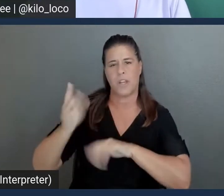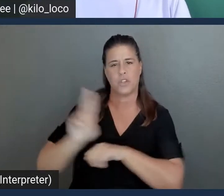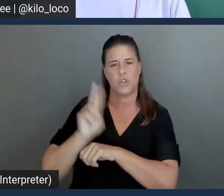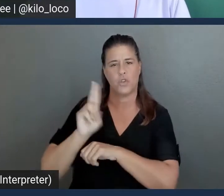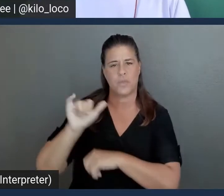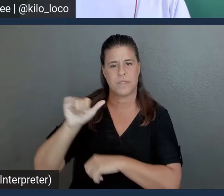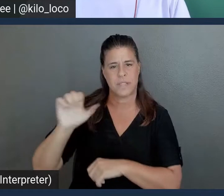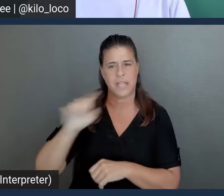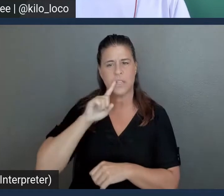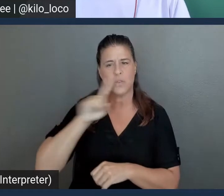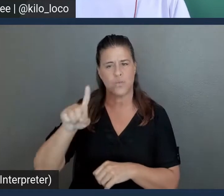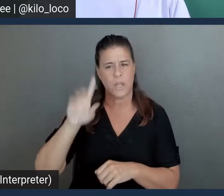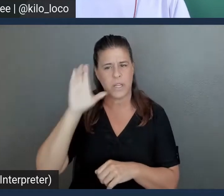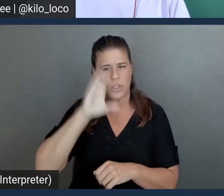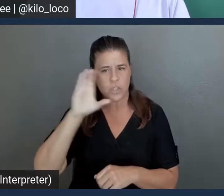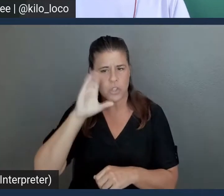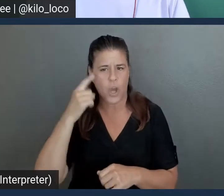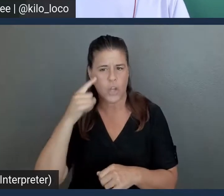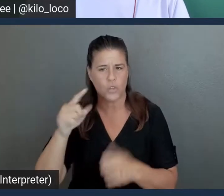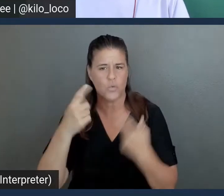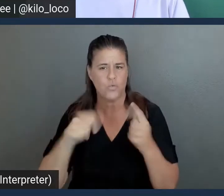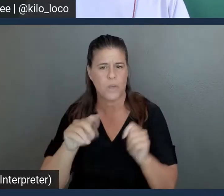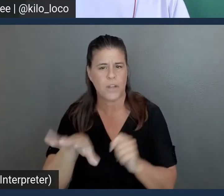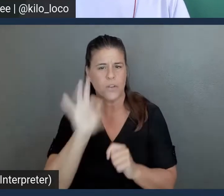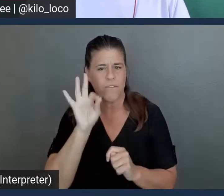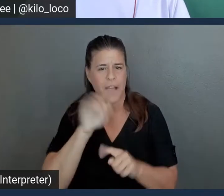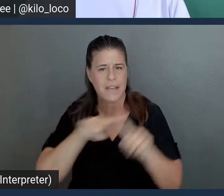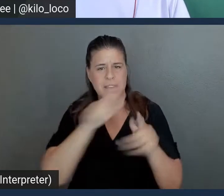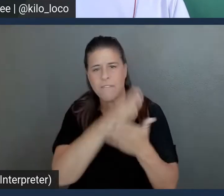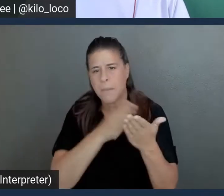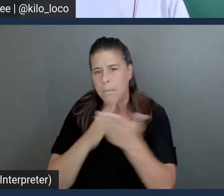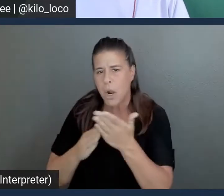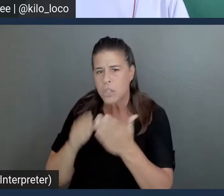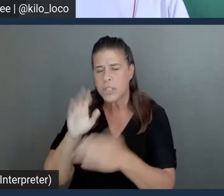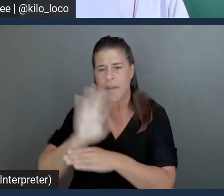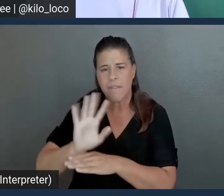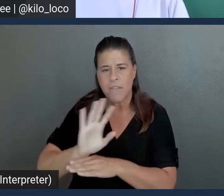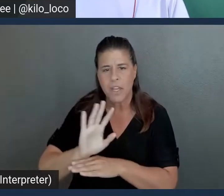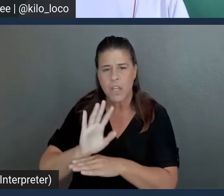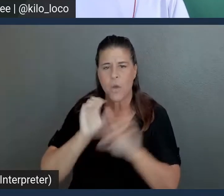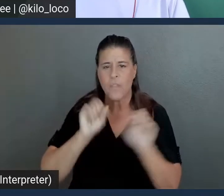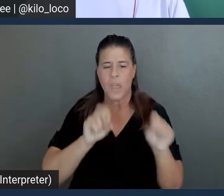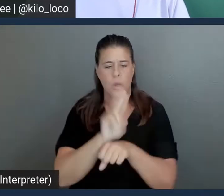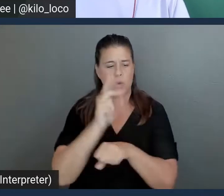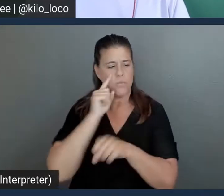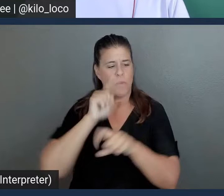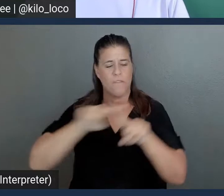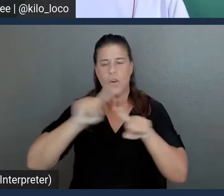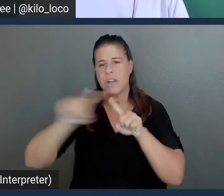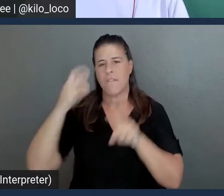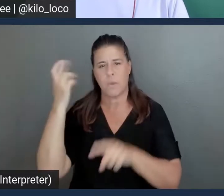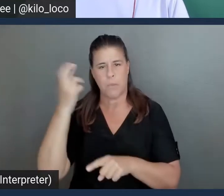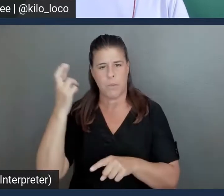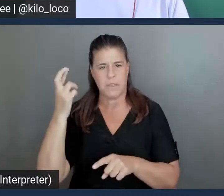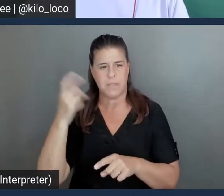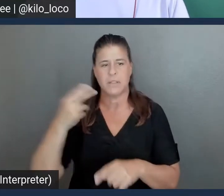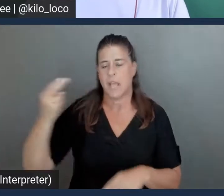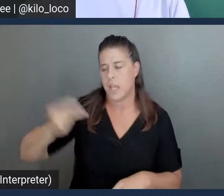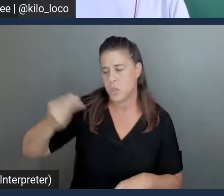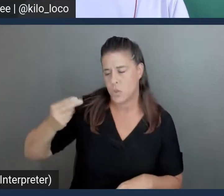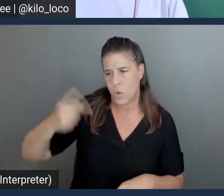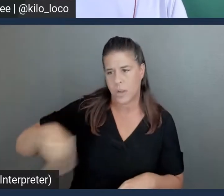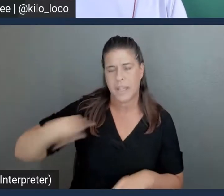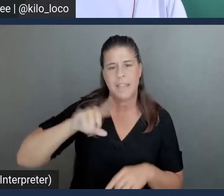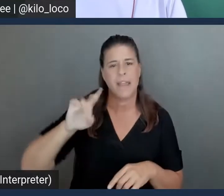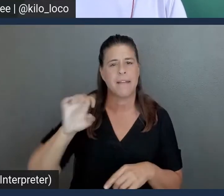sought to find components of video that were usable for different purposes. So historically, they